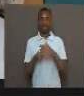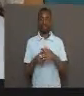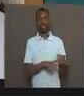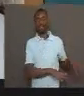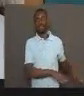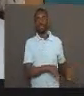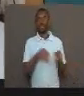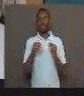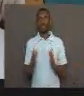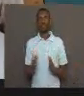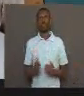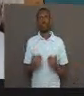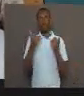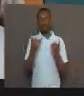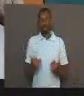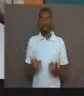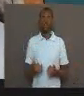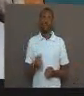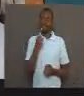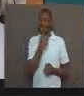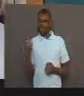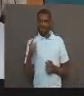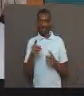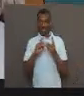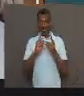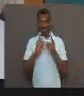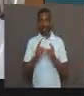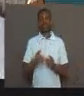Students, let us review some definitions.